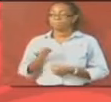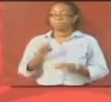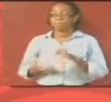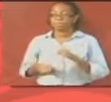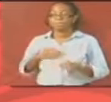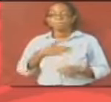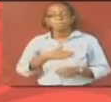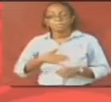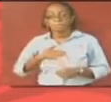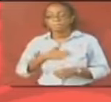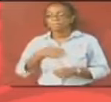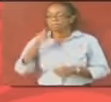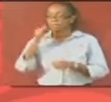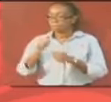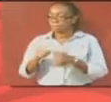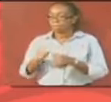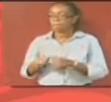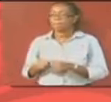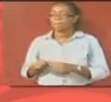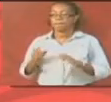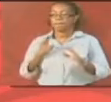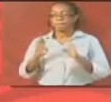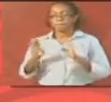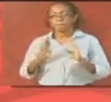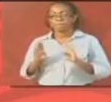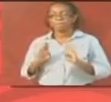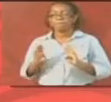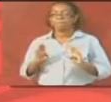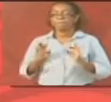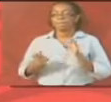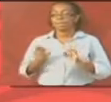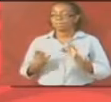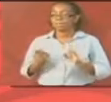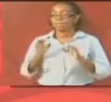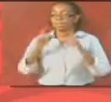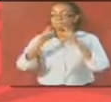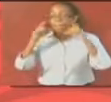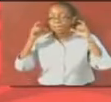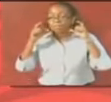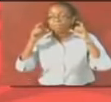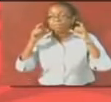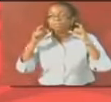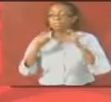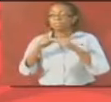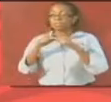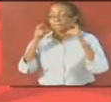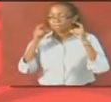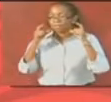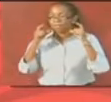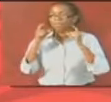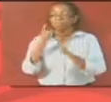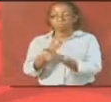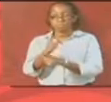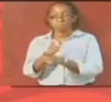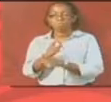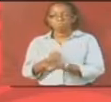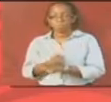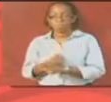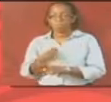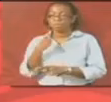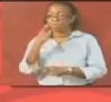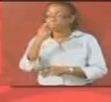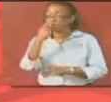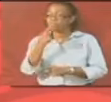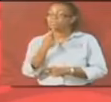and purposeful in our actions. If you're wearing a mask, wear it properly. Make sure it covers your nose and your chin and